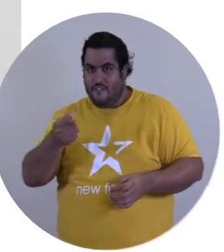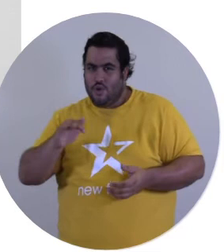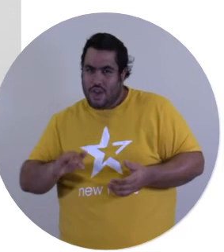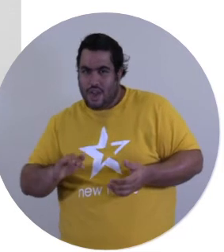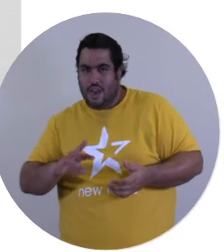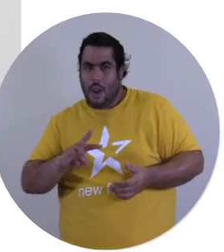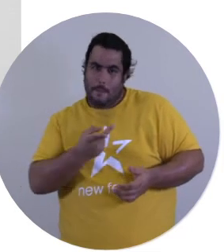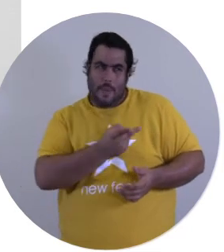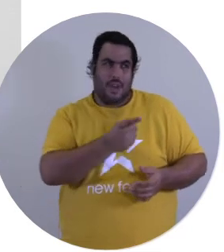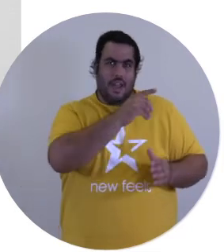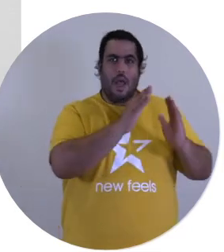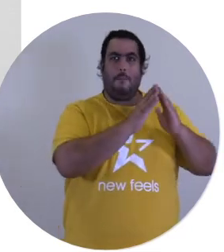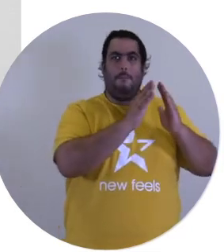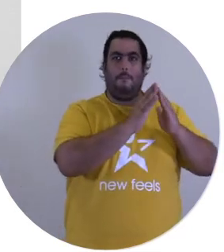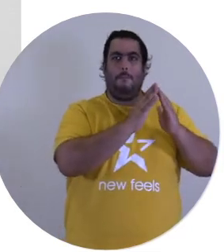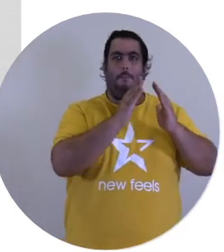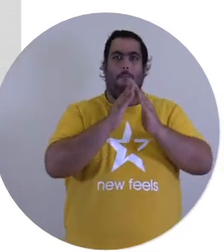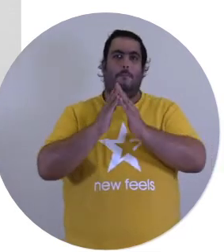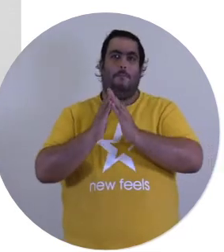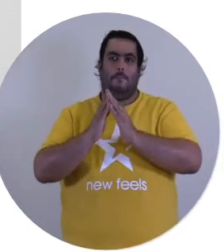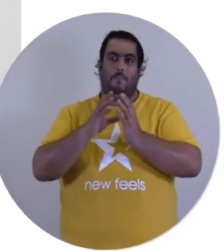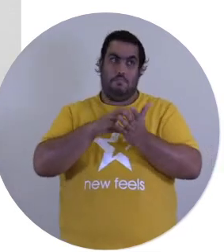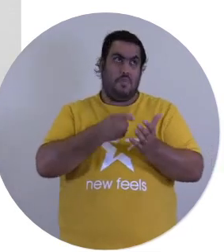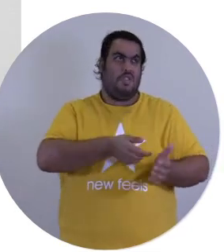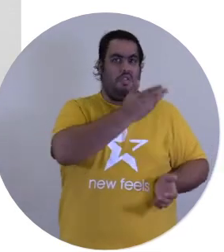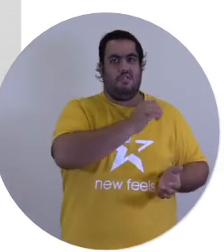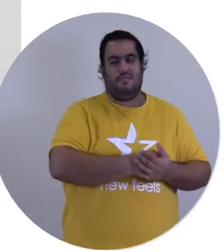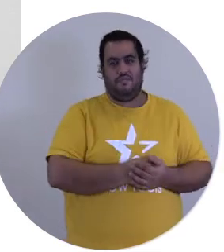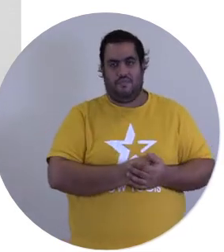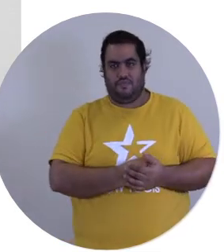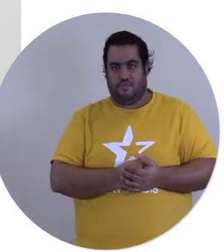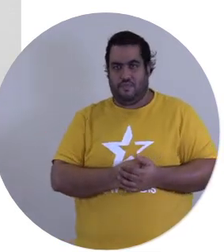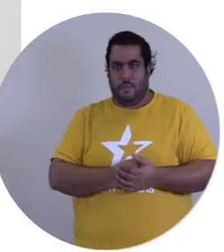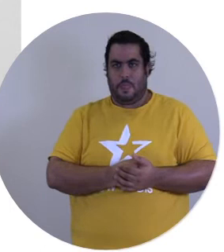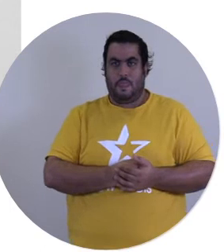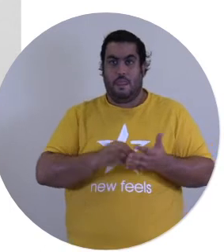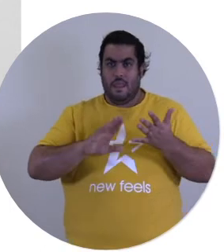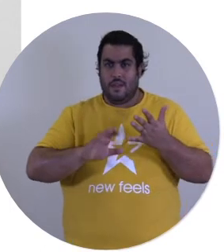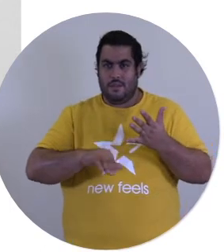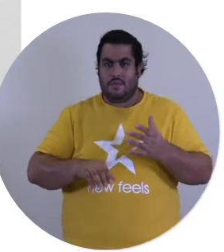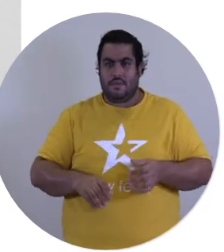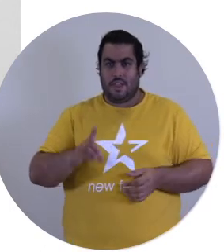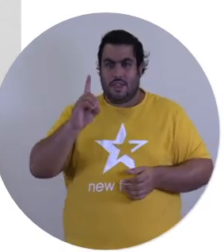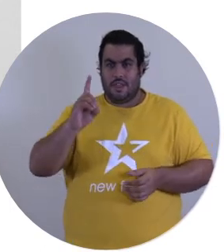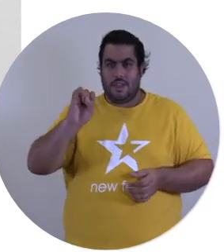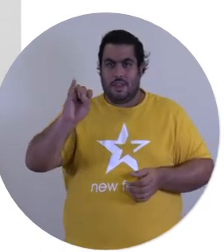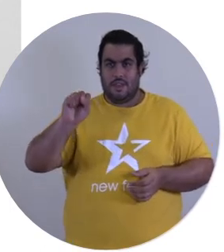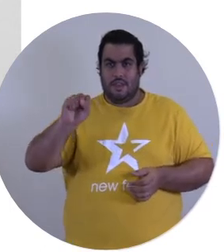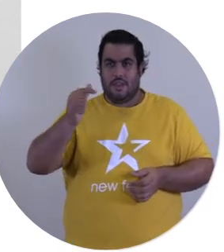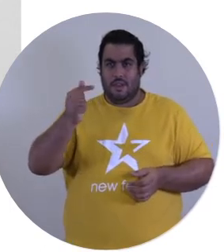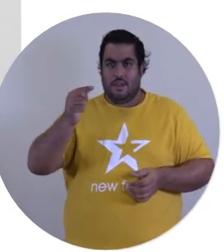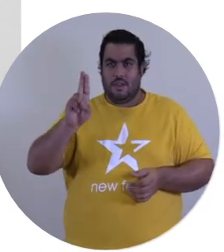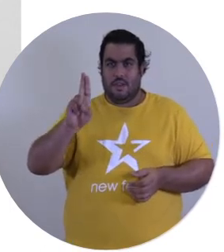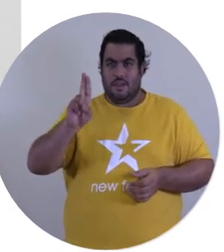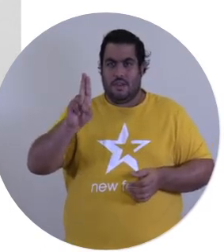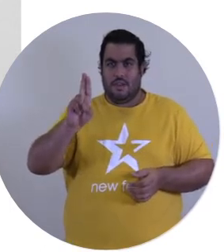I would want to live in a tranquil place. Tranquil means very calm, free from disturbance. For